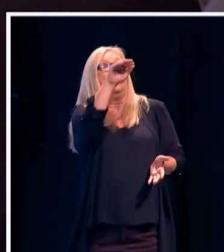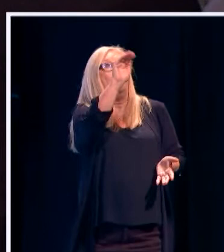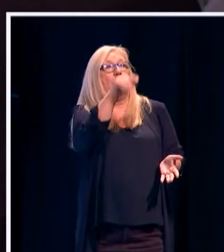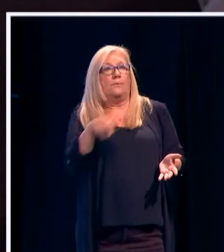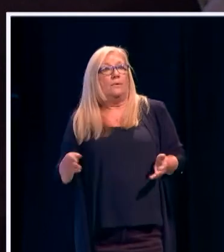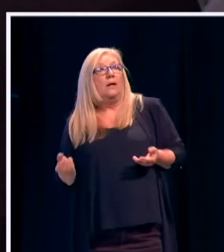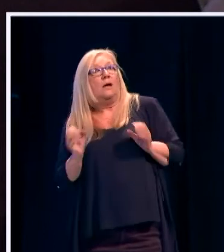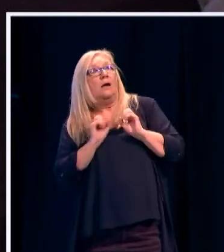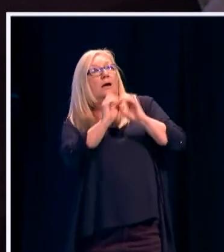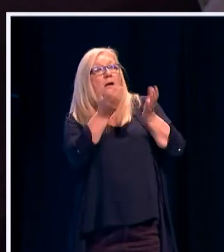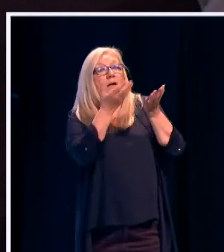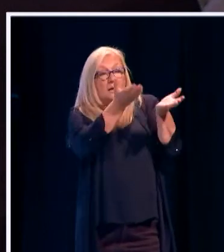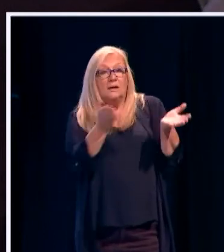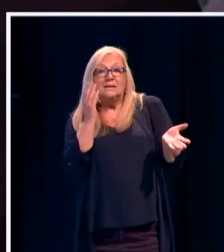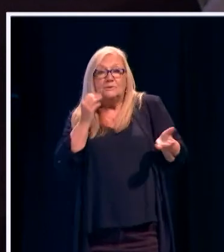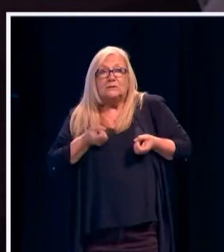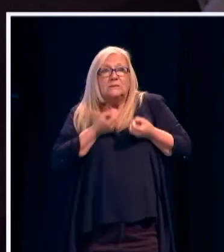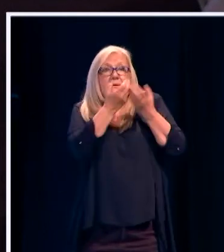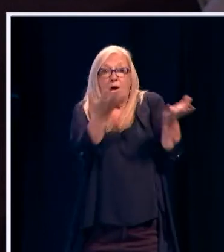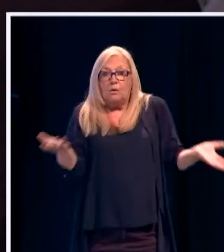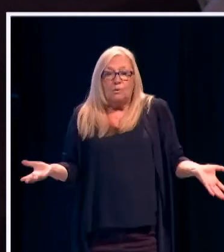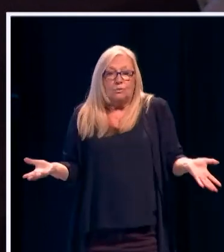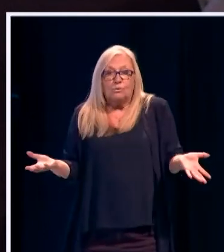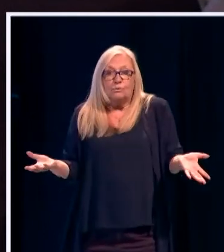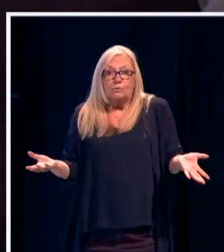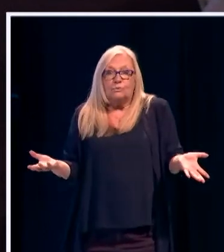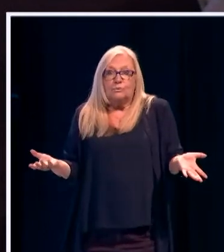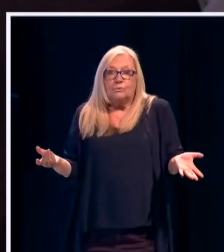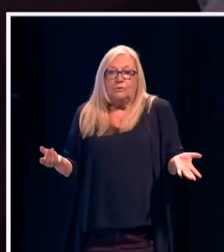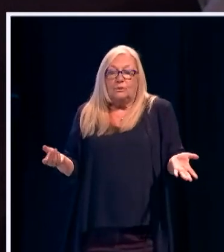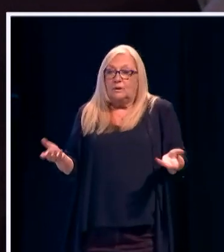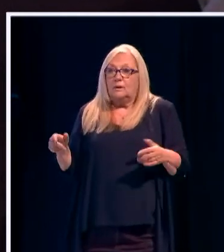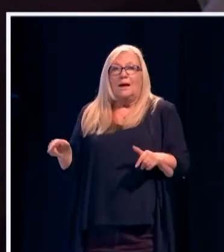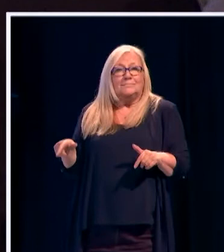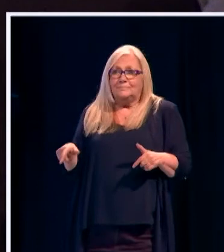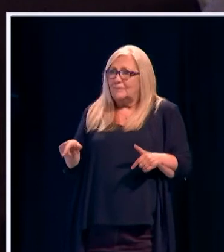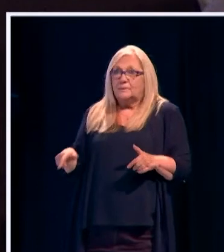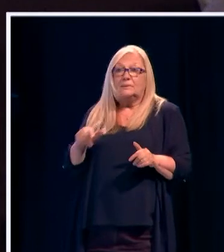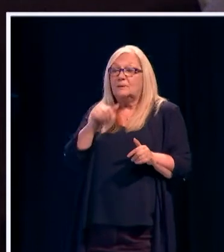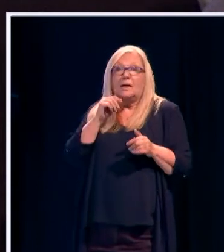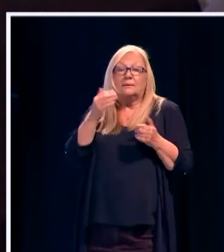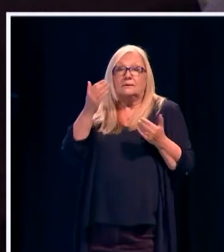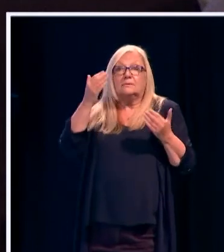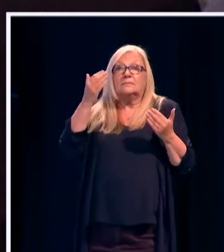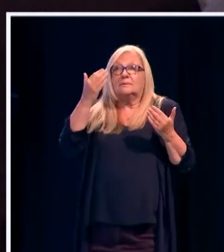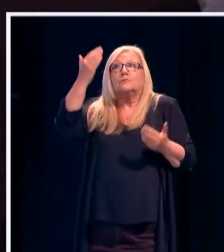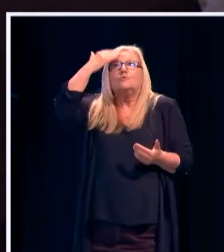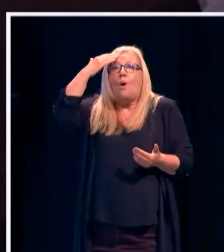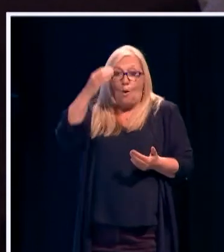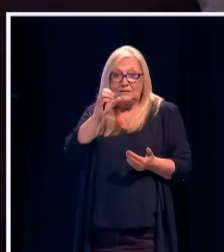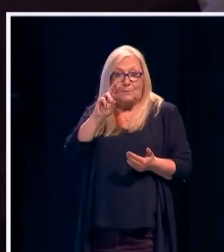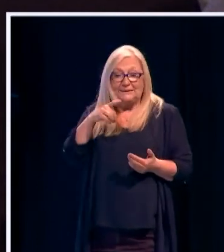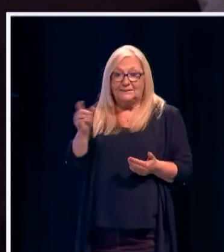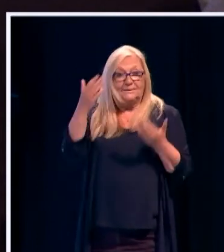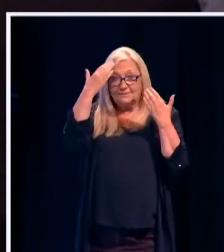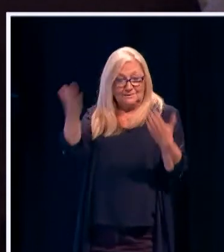say their experiences, their challenges, why they need to be there, isn't it? Who even are not aware what CRPD mean for them.